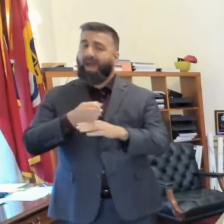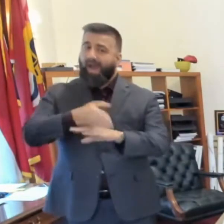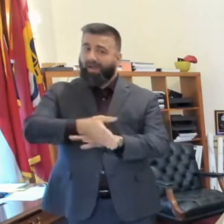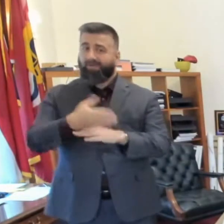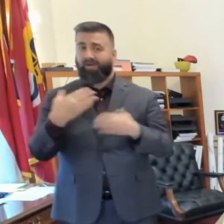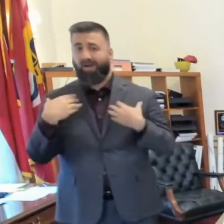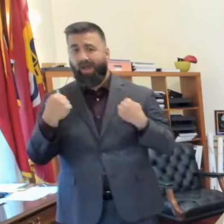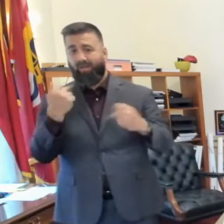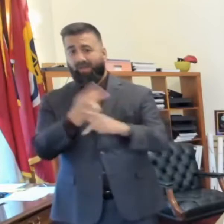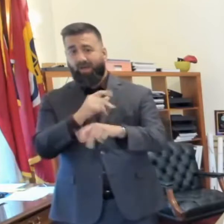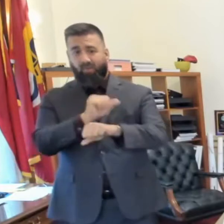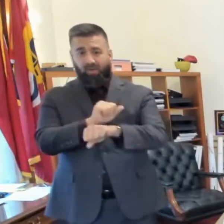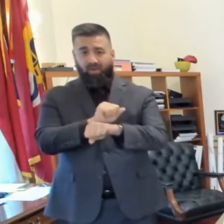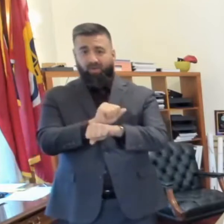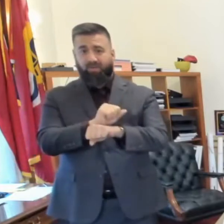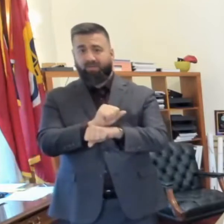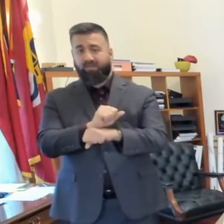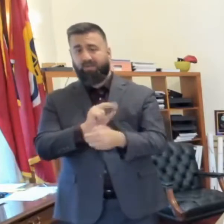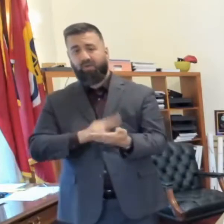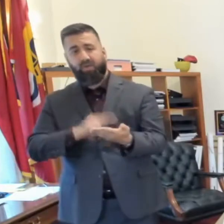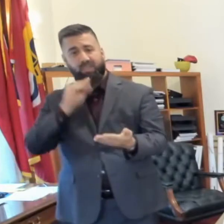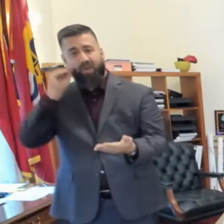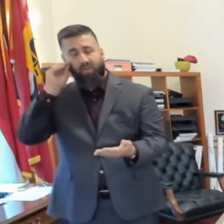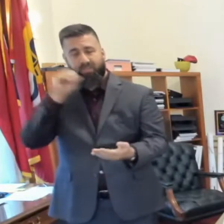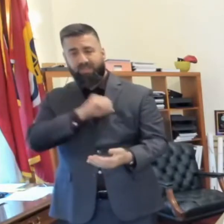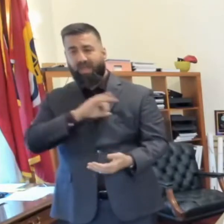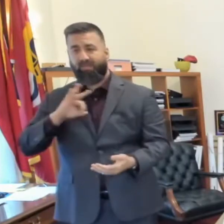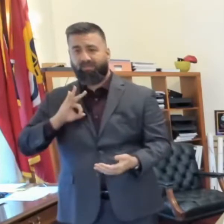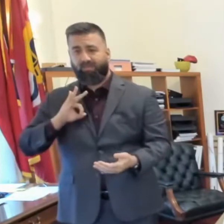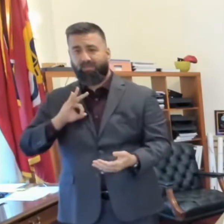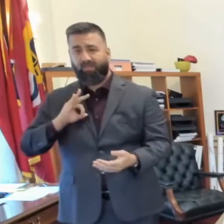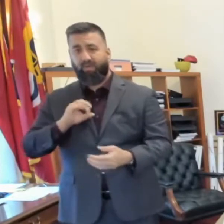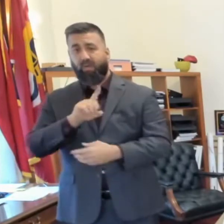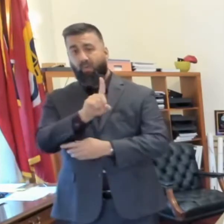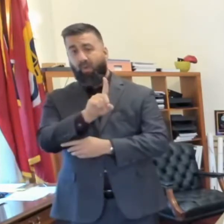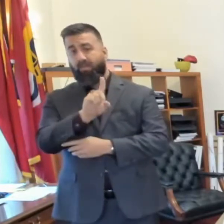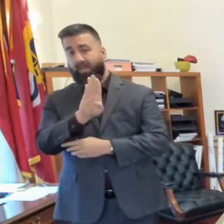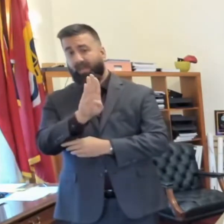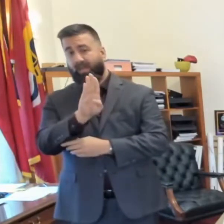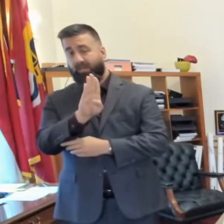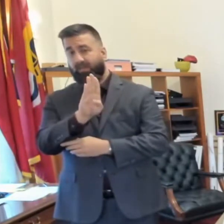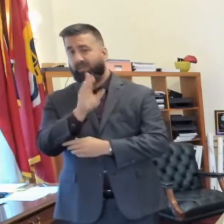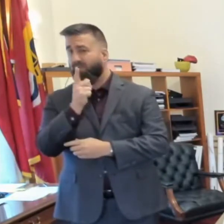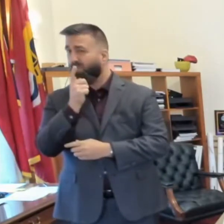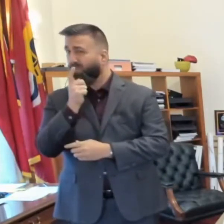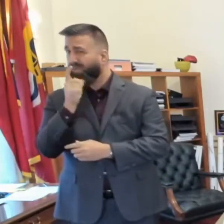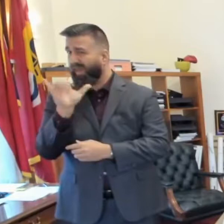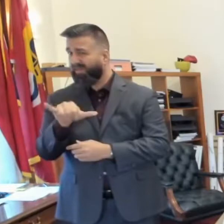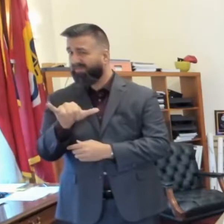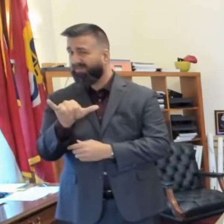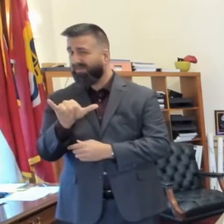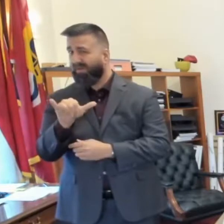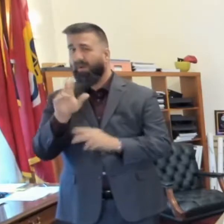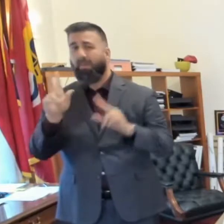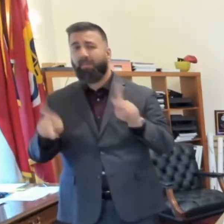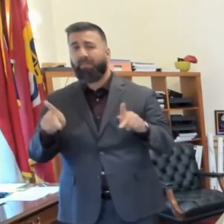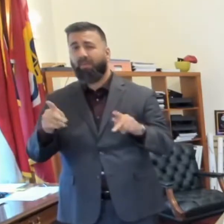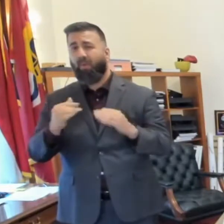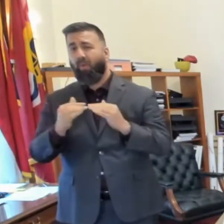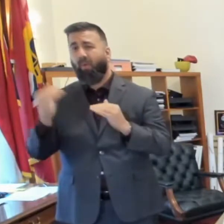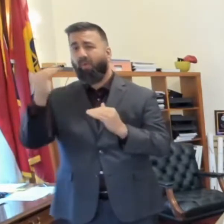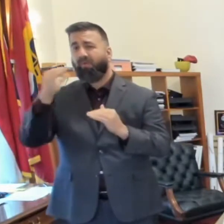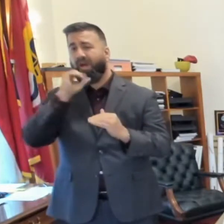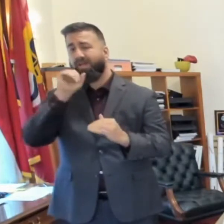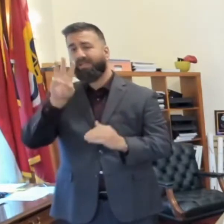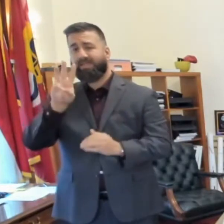home residents, and staff get vaccinated. Group 1B includes folks over 65